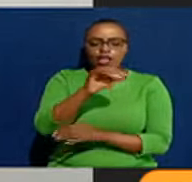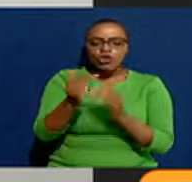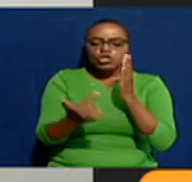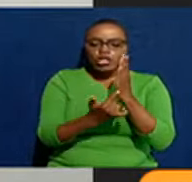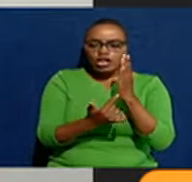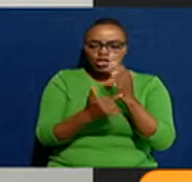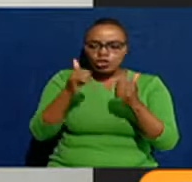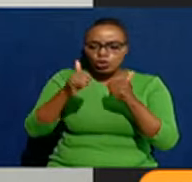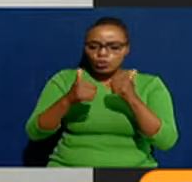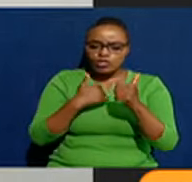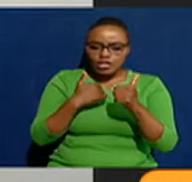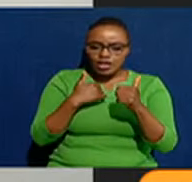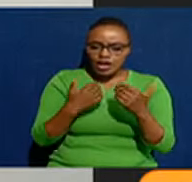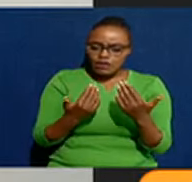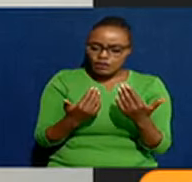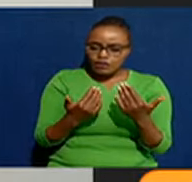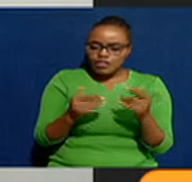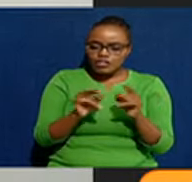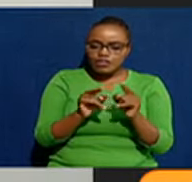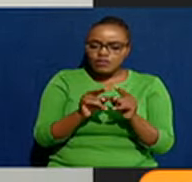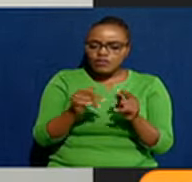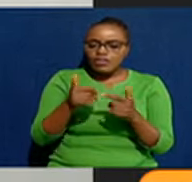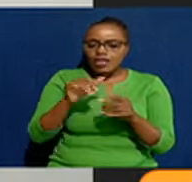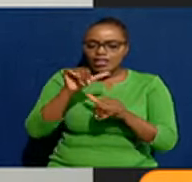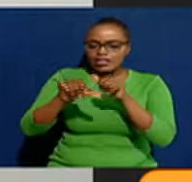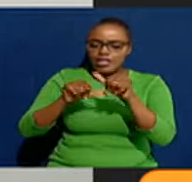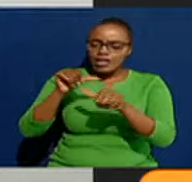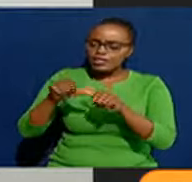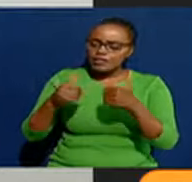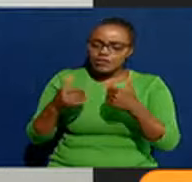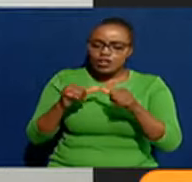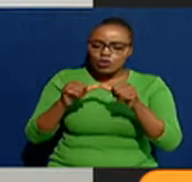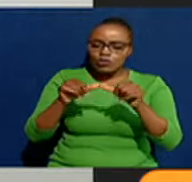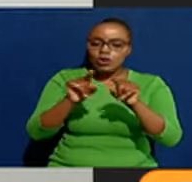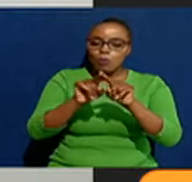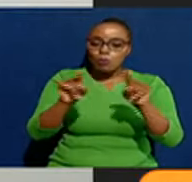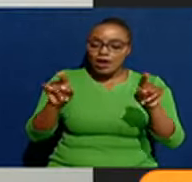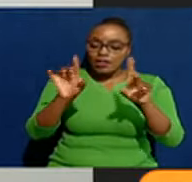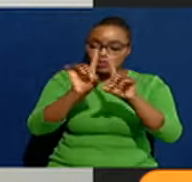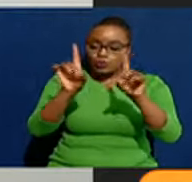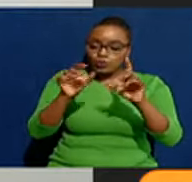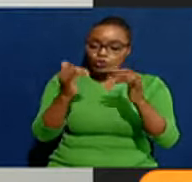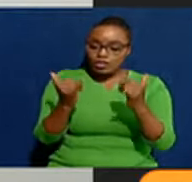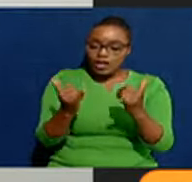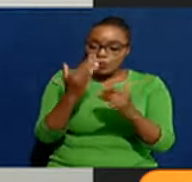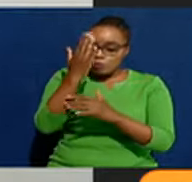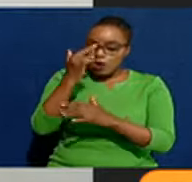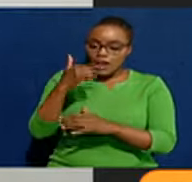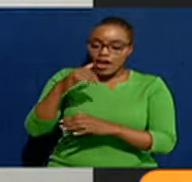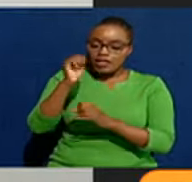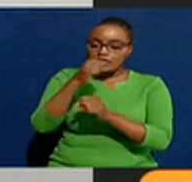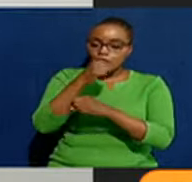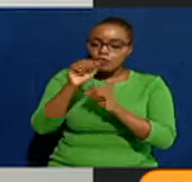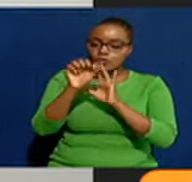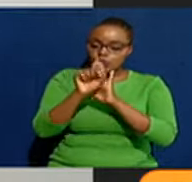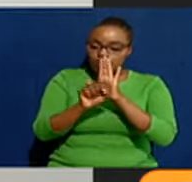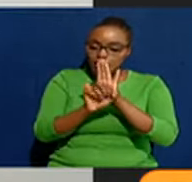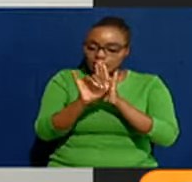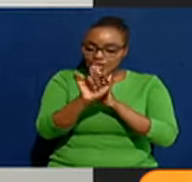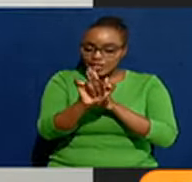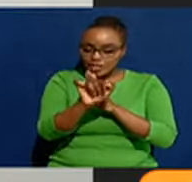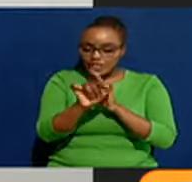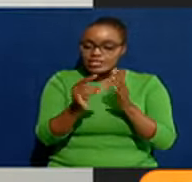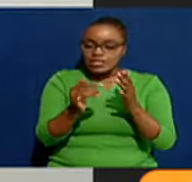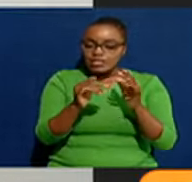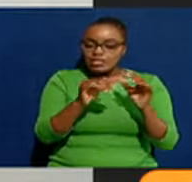smart, it's a smart scientific endeavor. But the question is, why can't we subject it